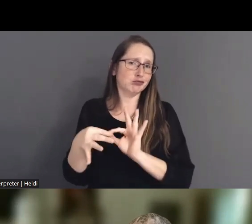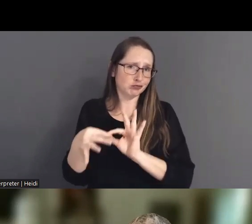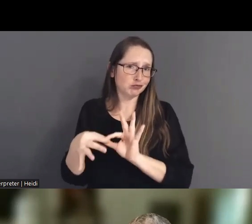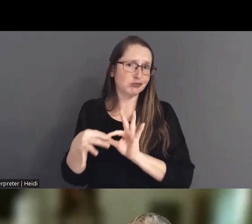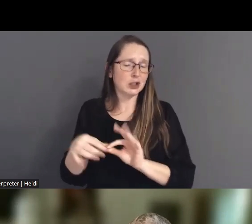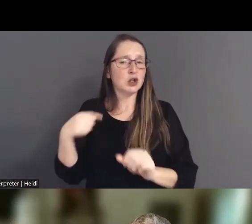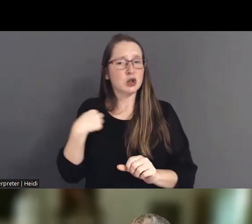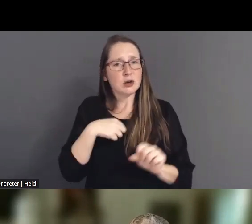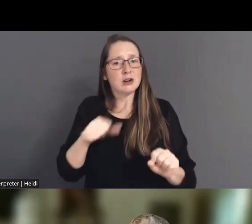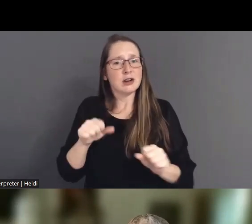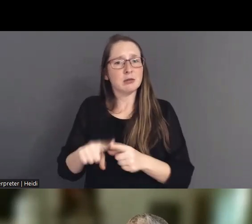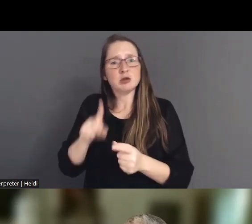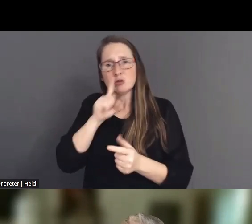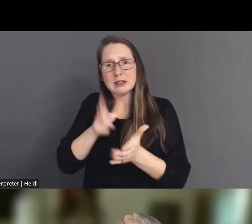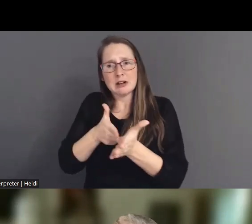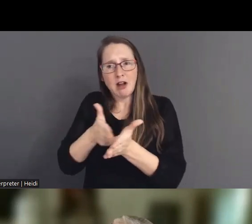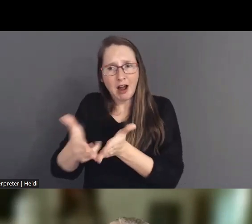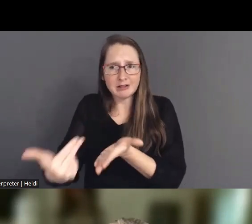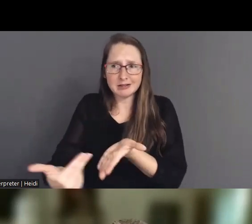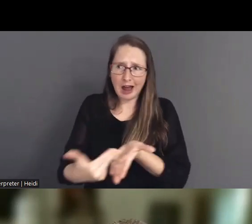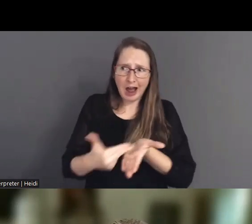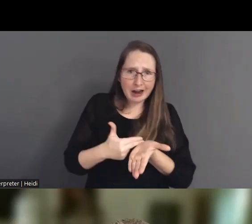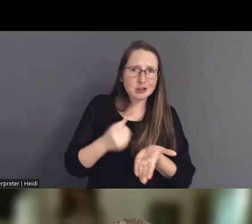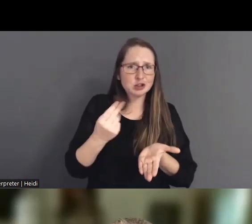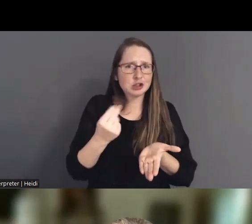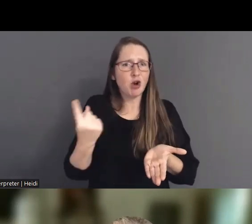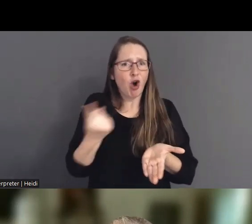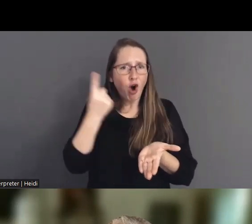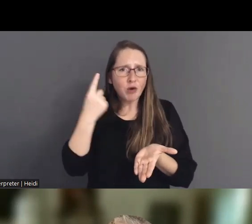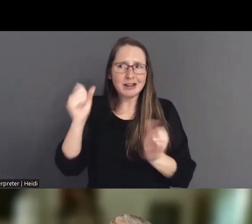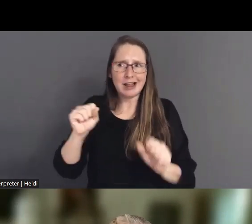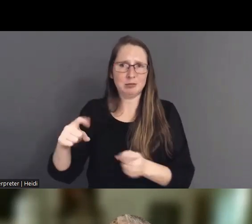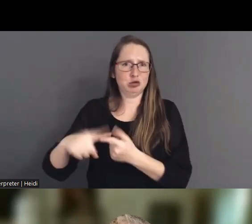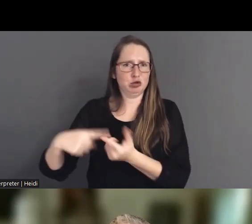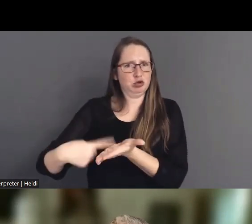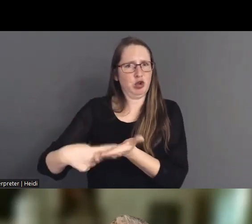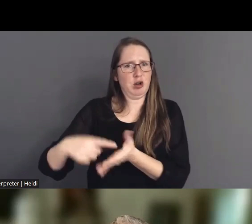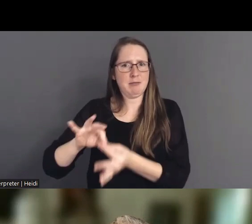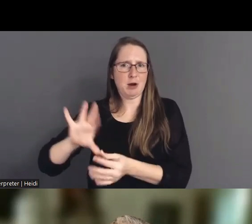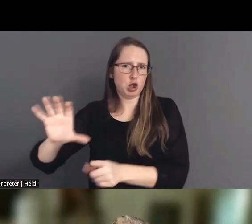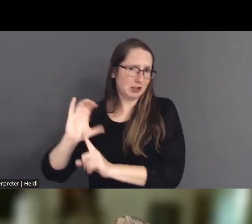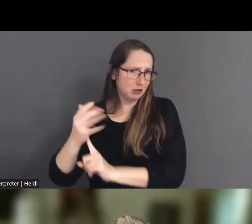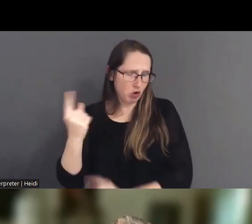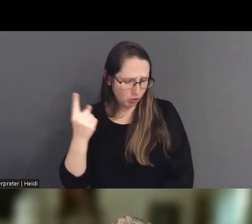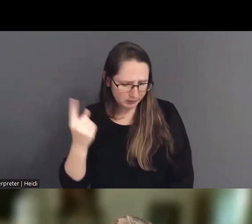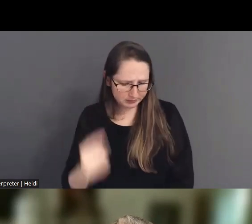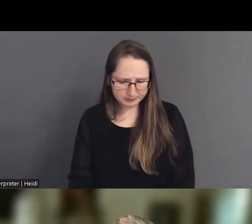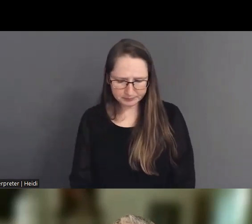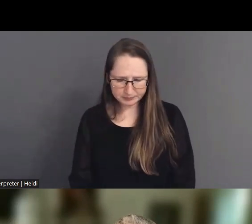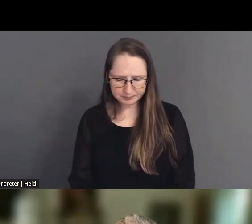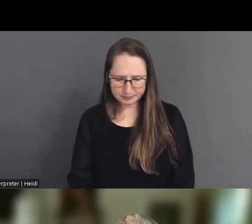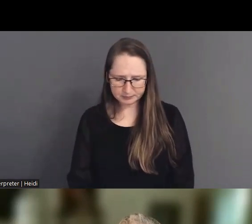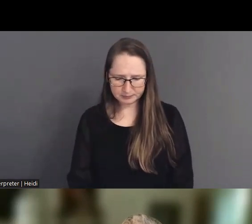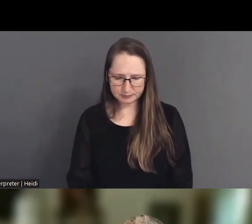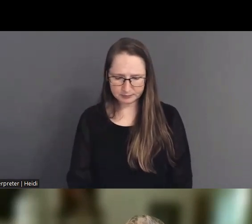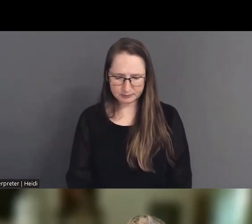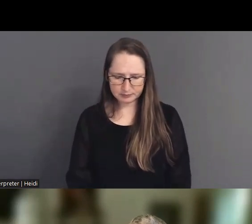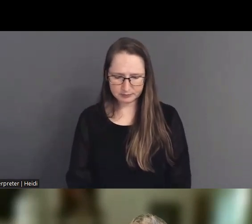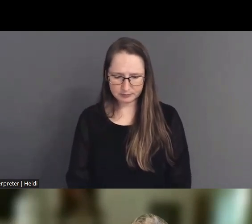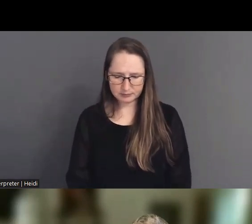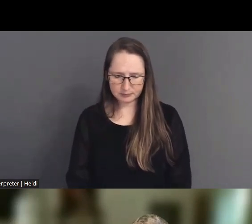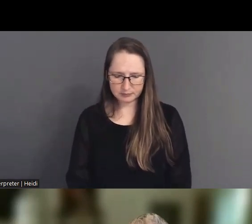we were able to be honest with each other. And she was always able to talk about her condition. But the